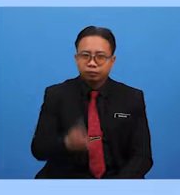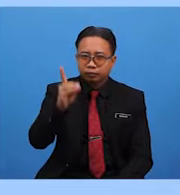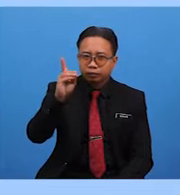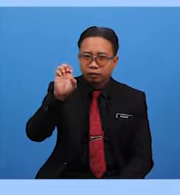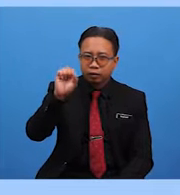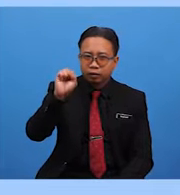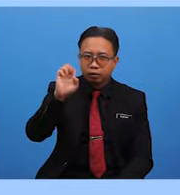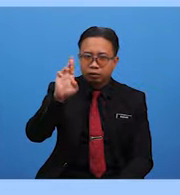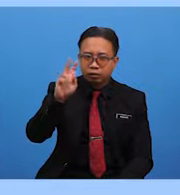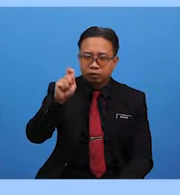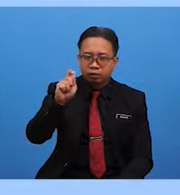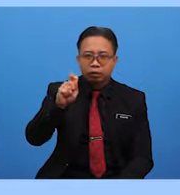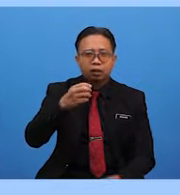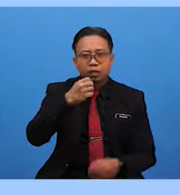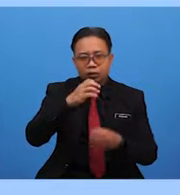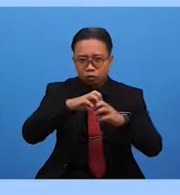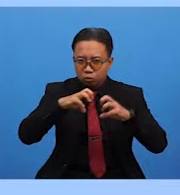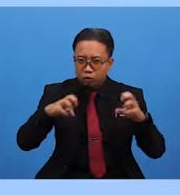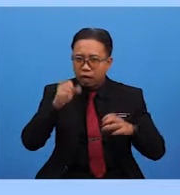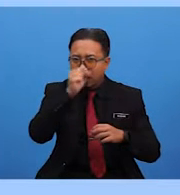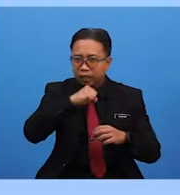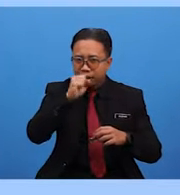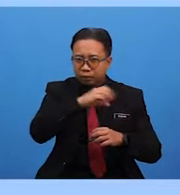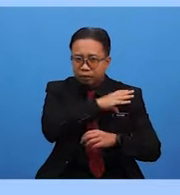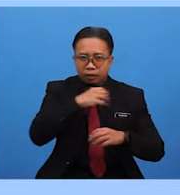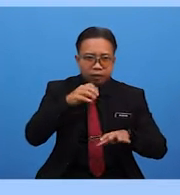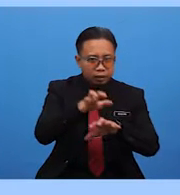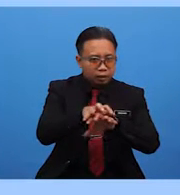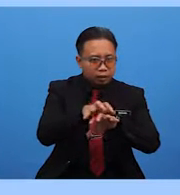Desserts like durian, ice cream, and cakes are delicious.